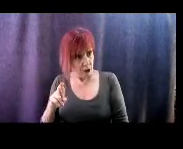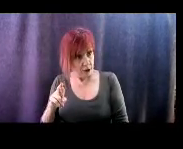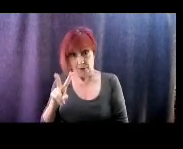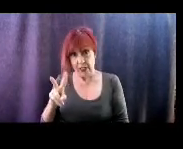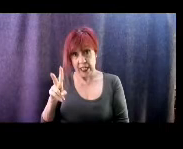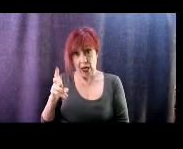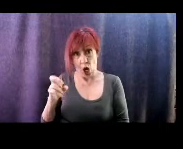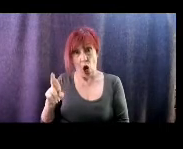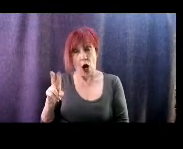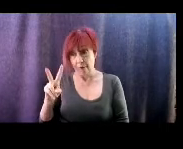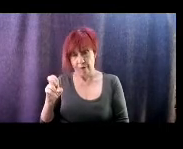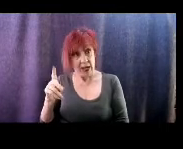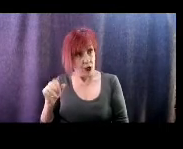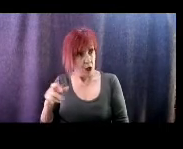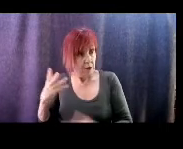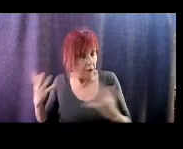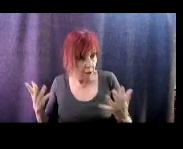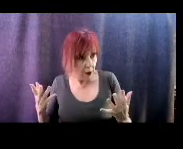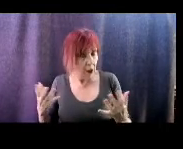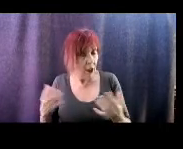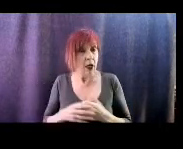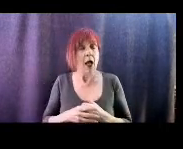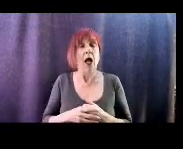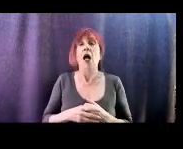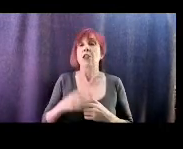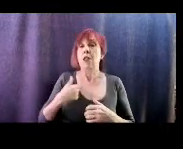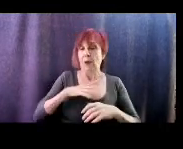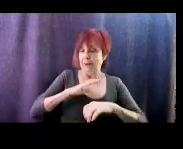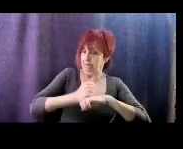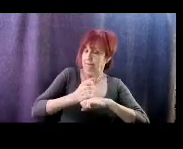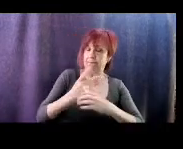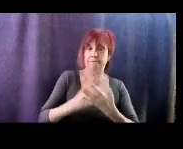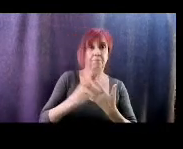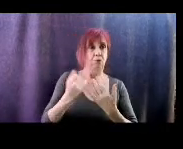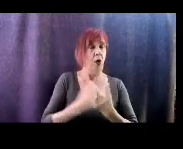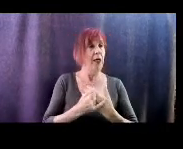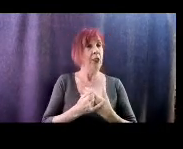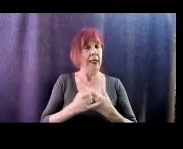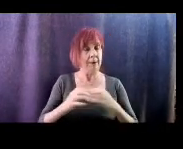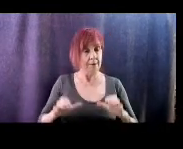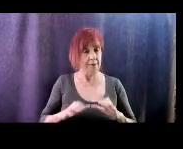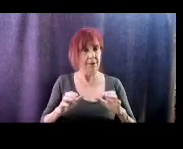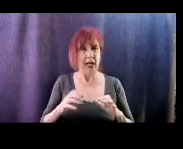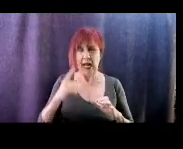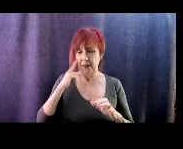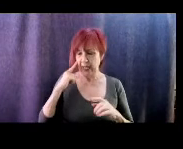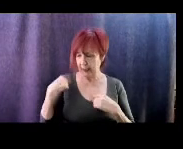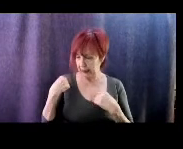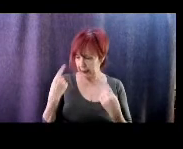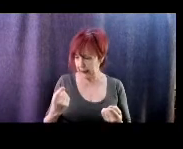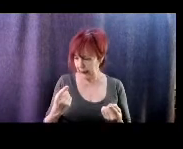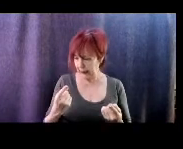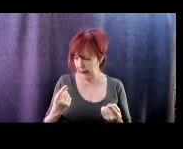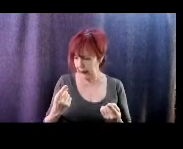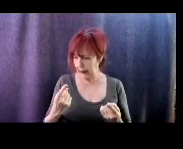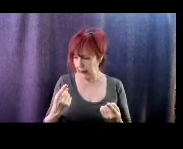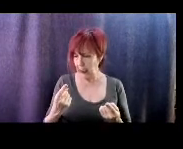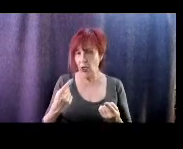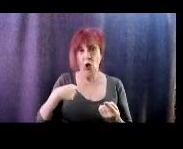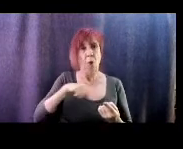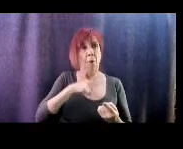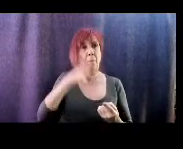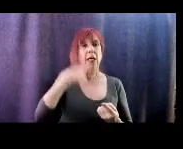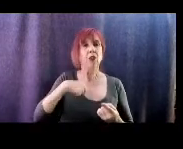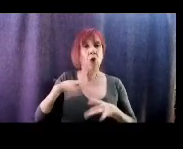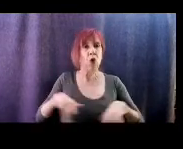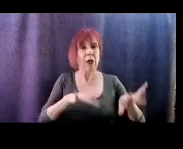piloted the project. I think since this is being archived, we'll just let you, you